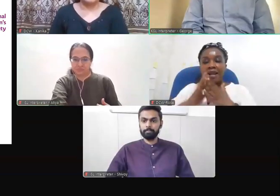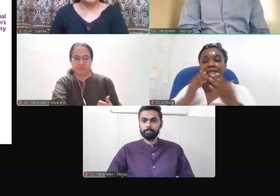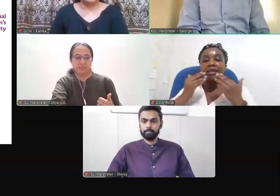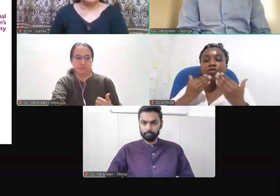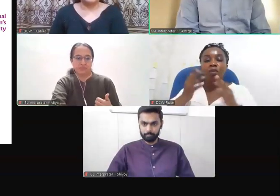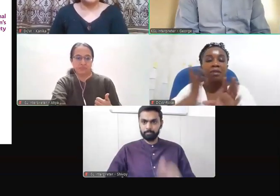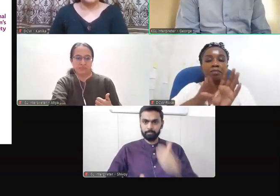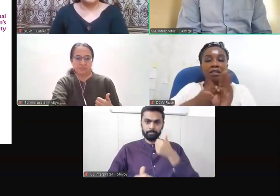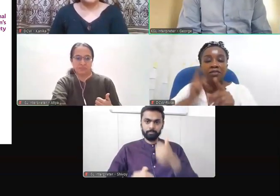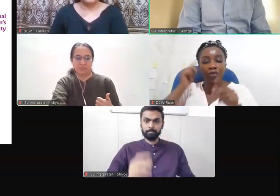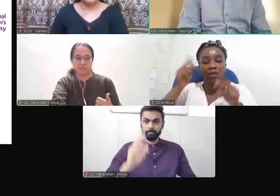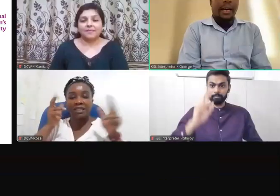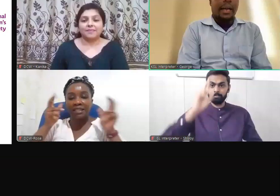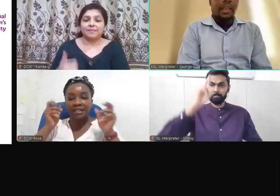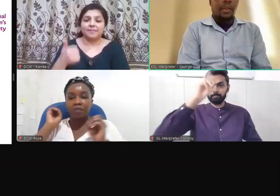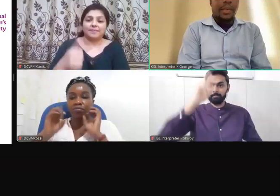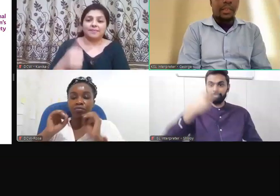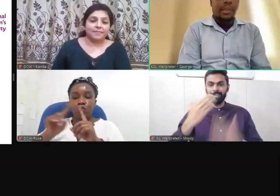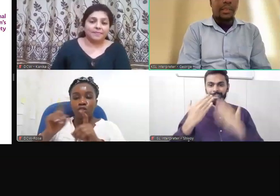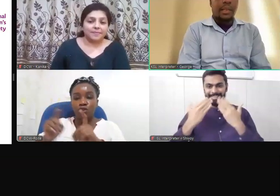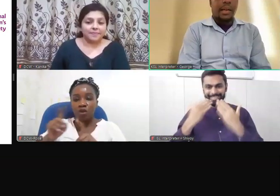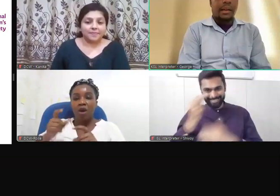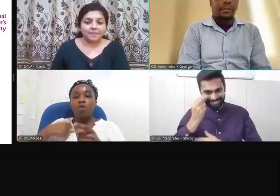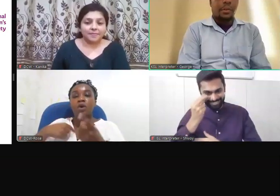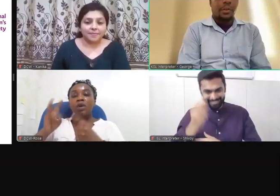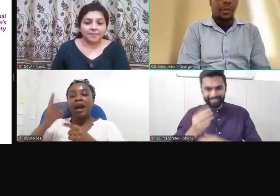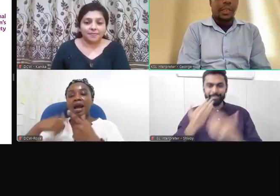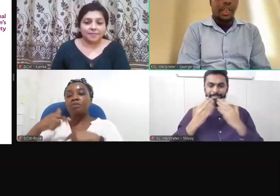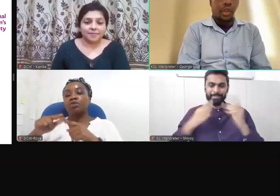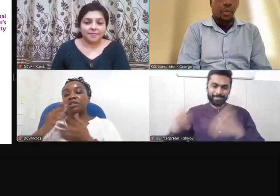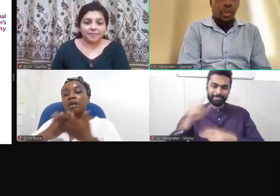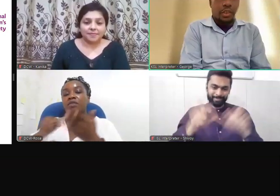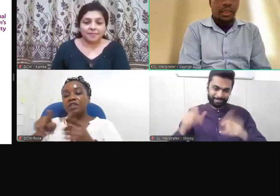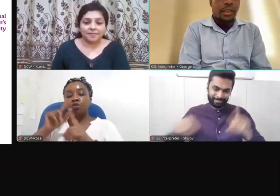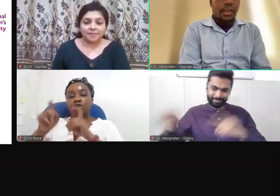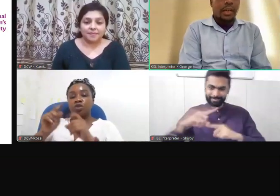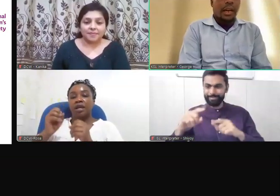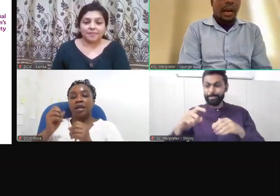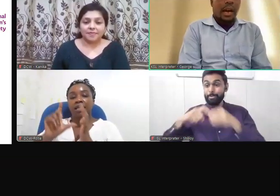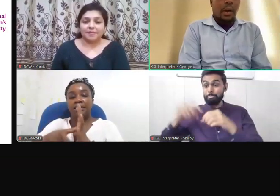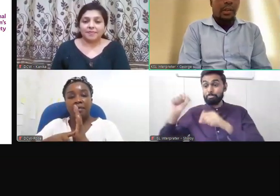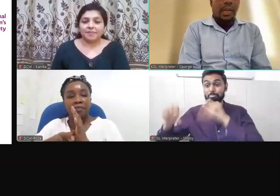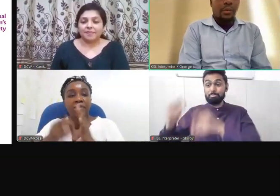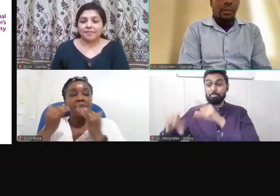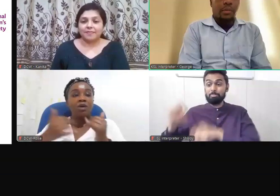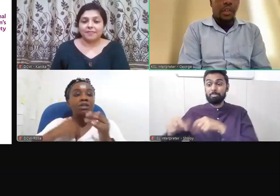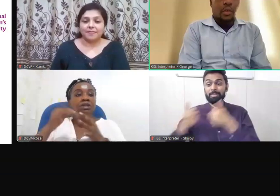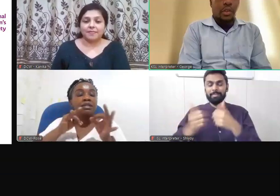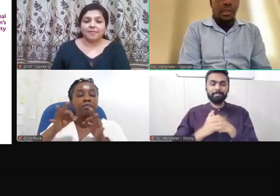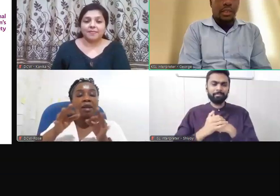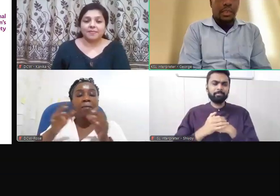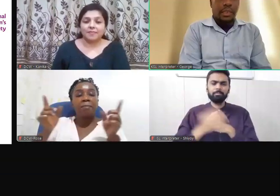Yes, thank you very much, Kanika. Thank you, participants, for your engaging questions. We'll come to some of